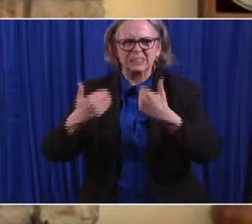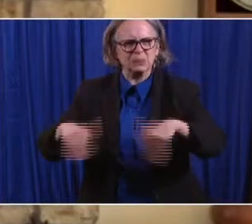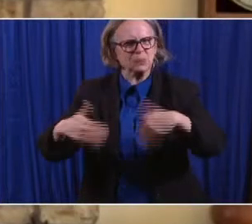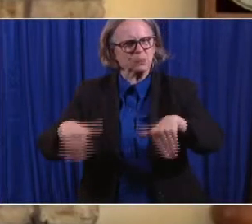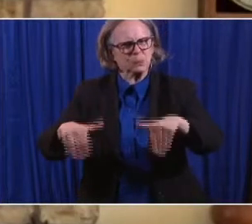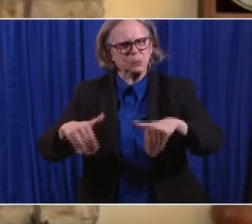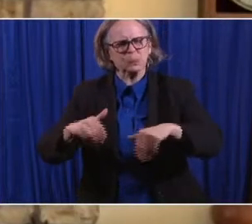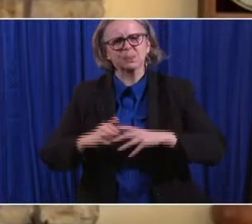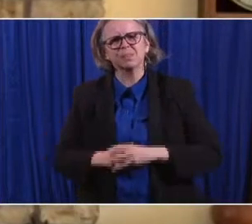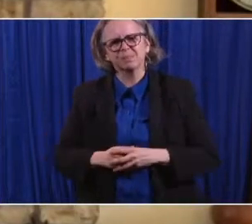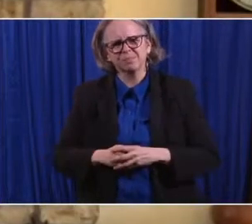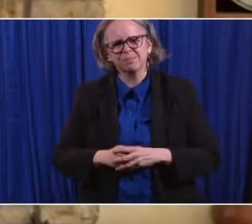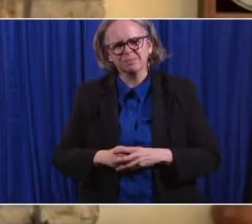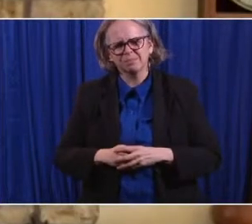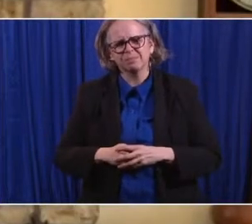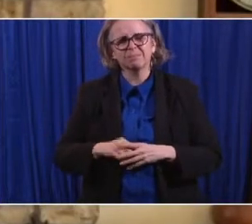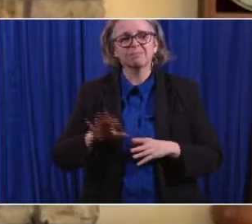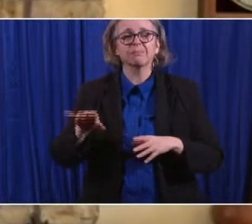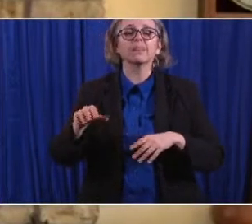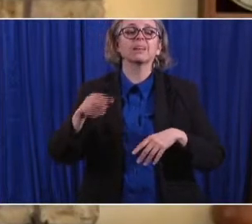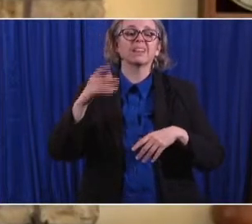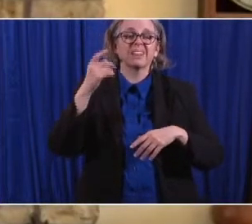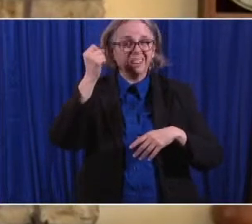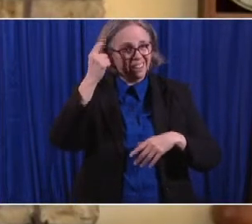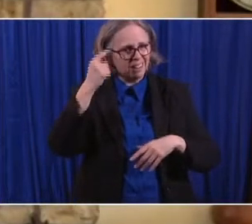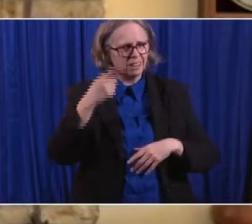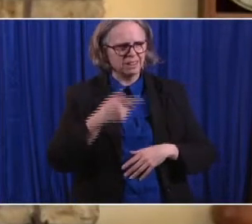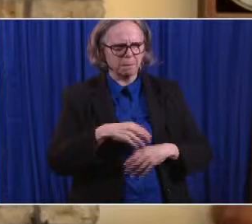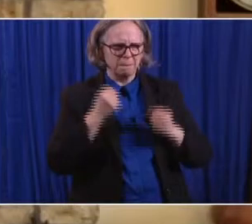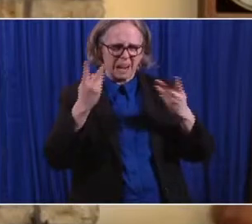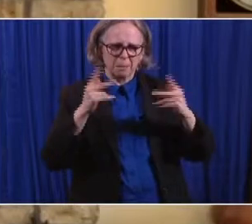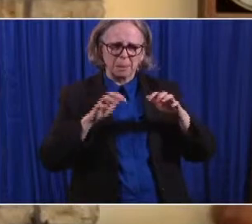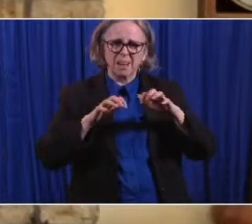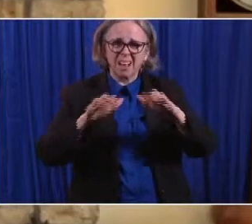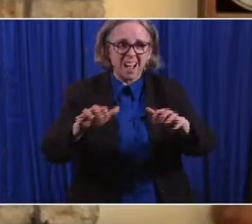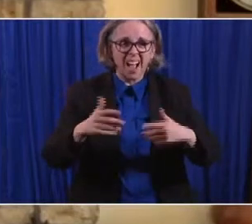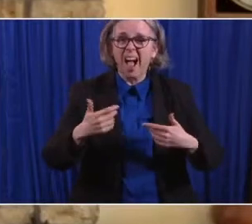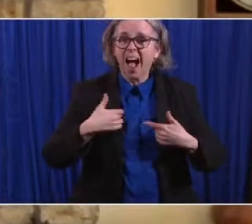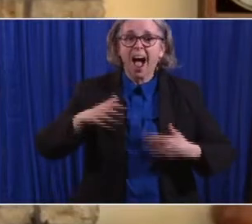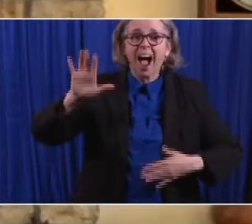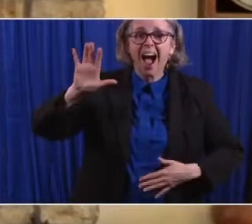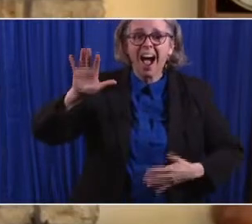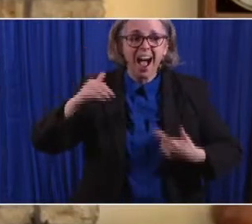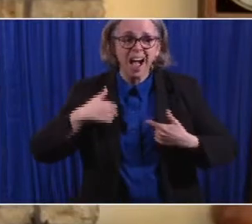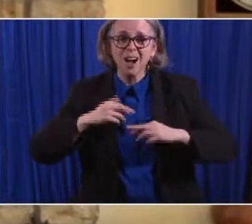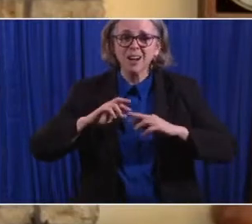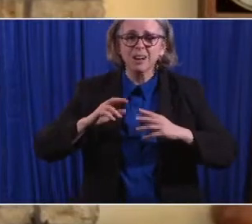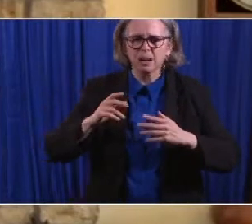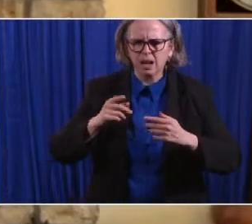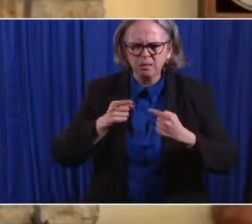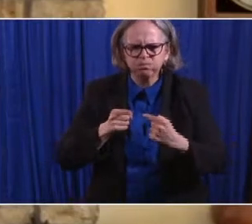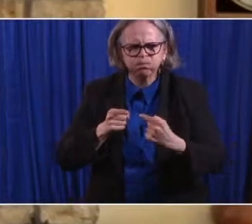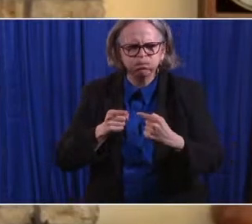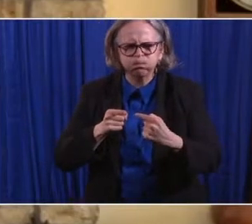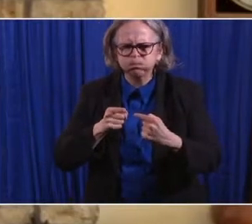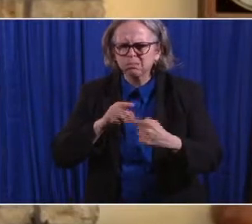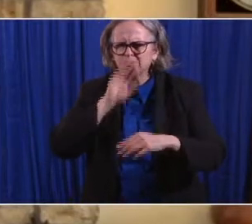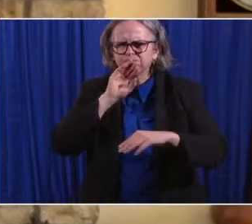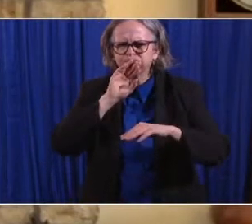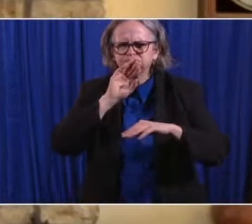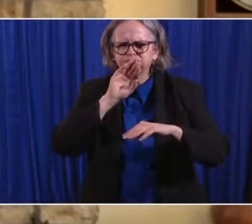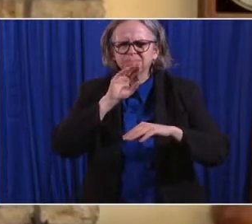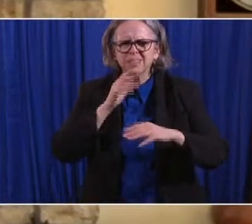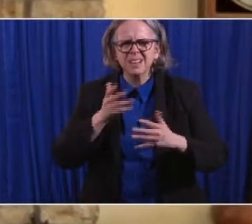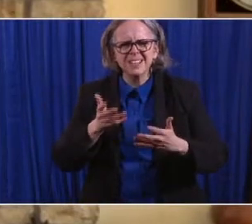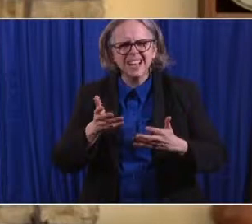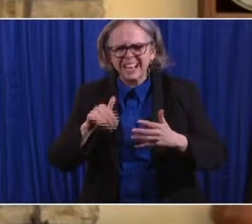that we have people who have tried to get it and have not been able to get it. What I read just a moment ago was